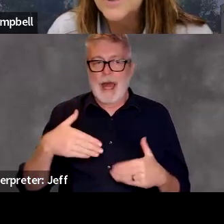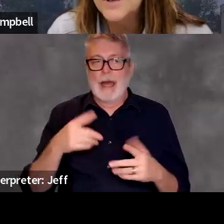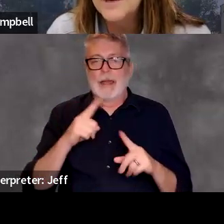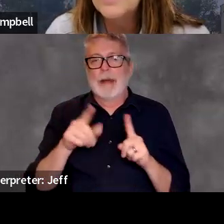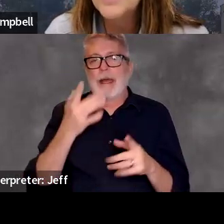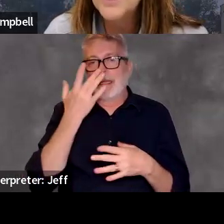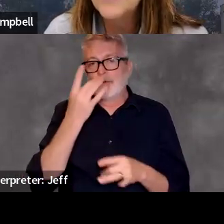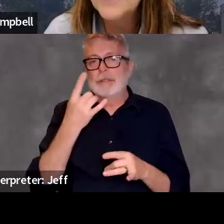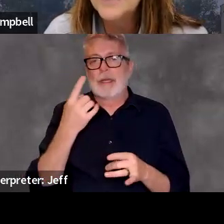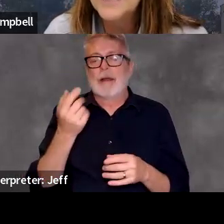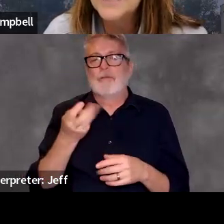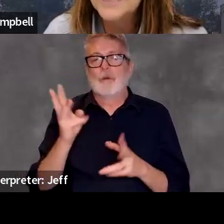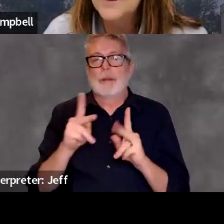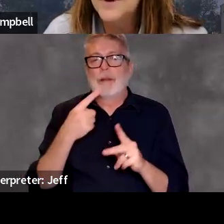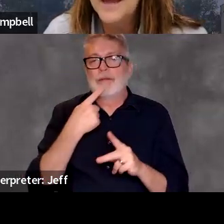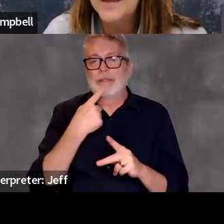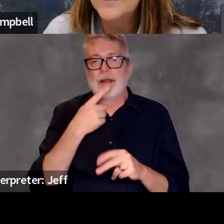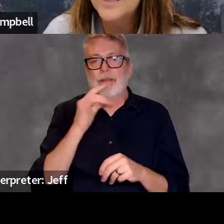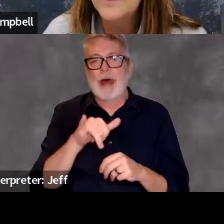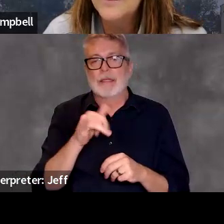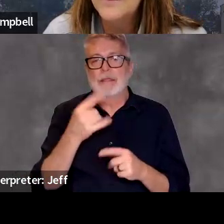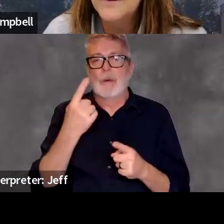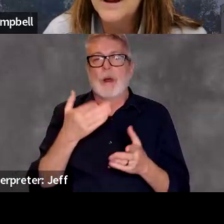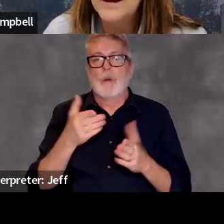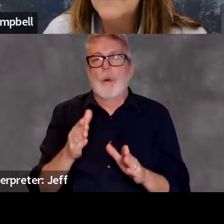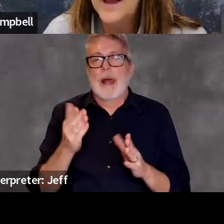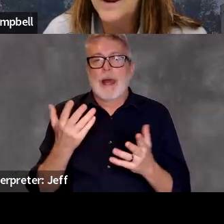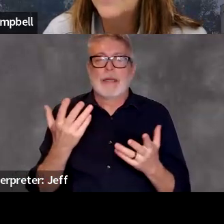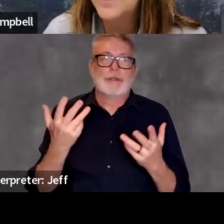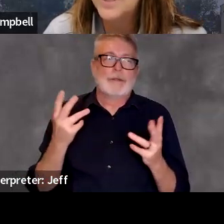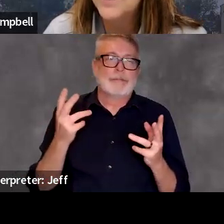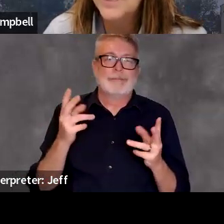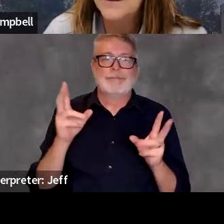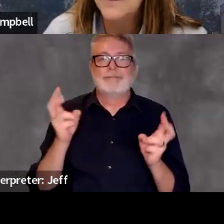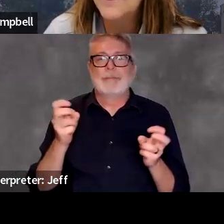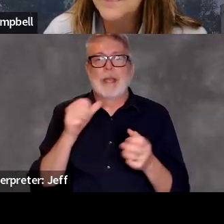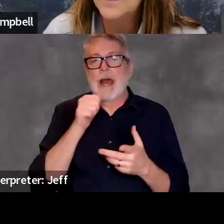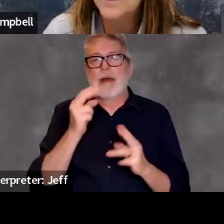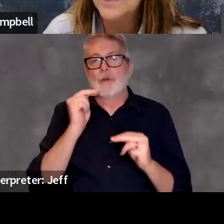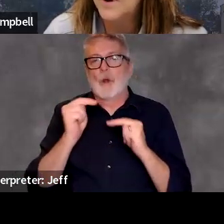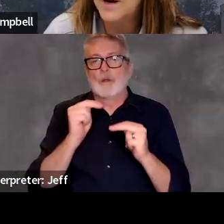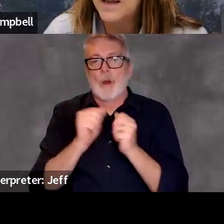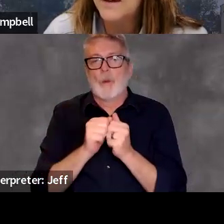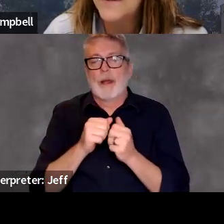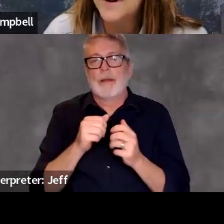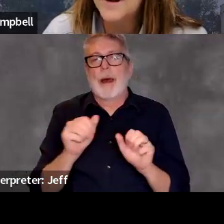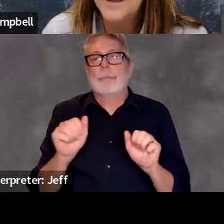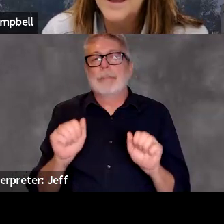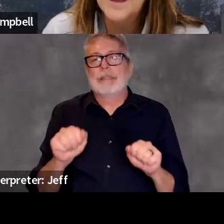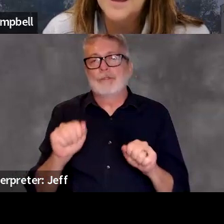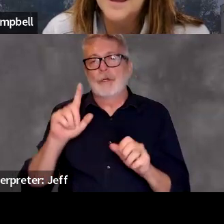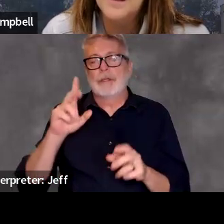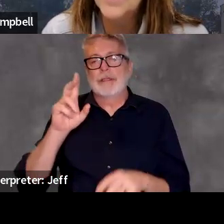Interestingly, I've heard some people have said that this is a way to not have to negotiate with a potential Democratic